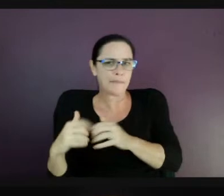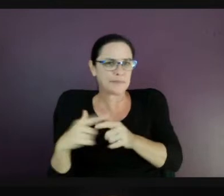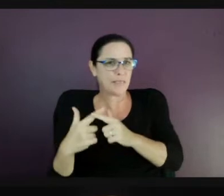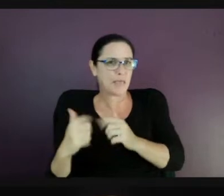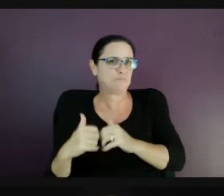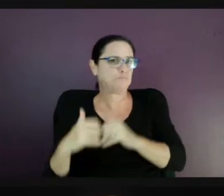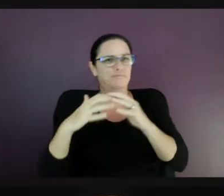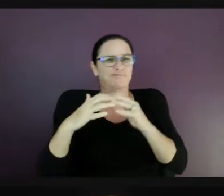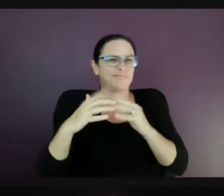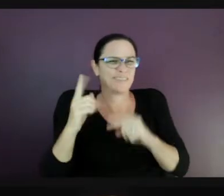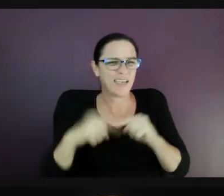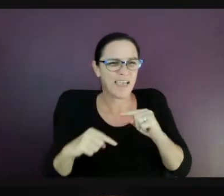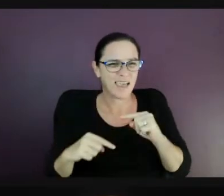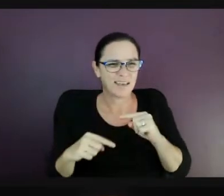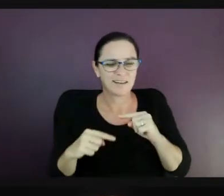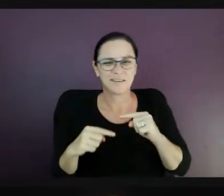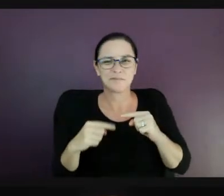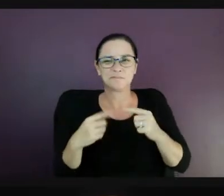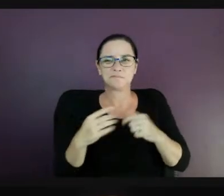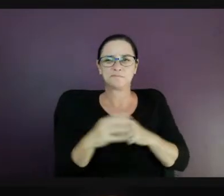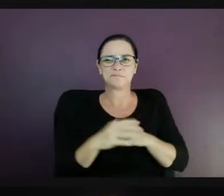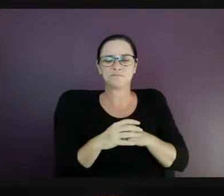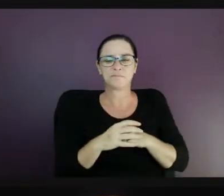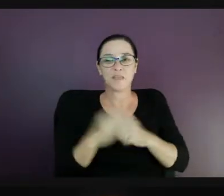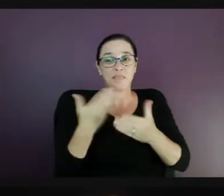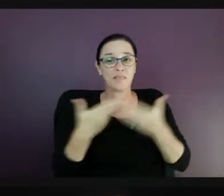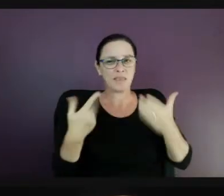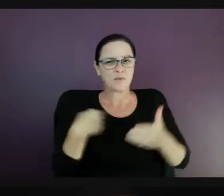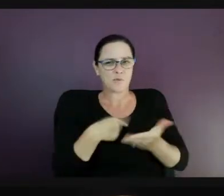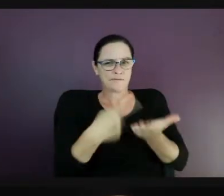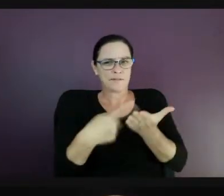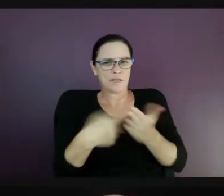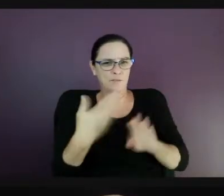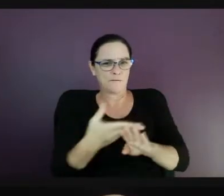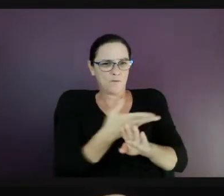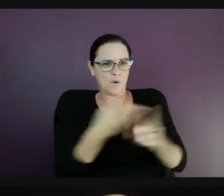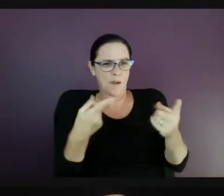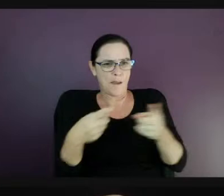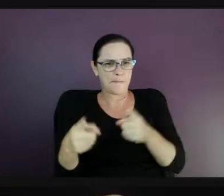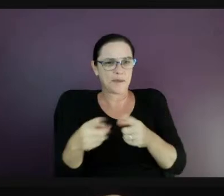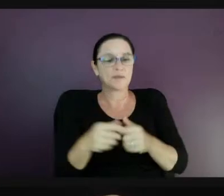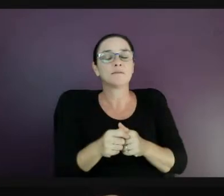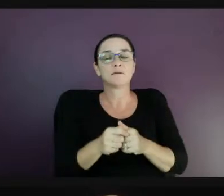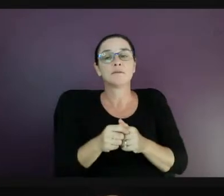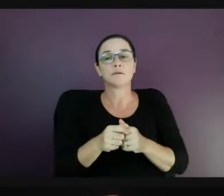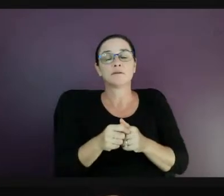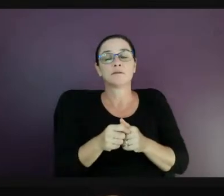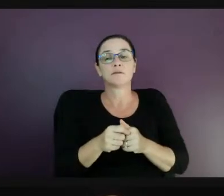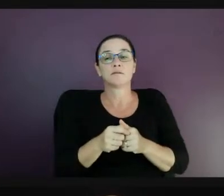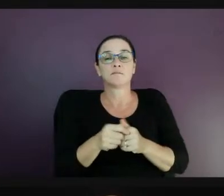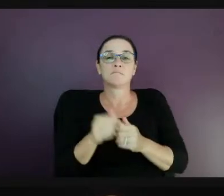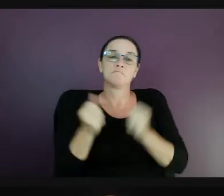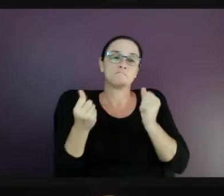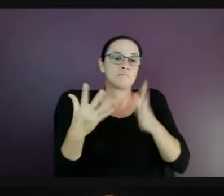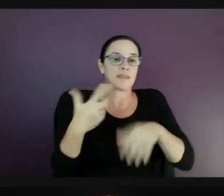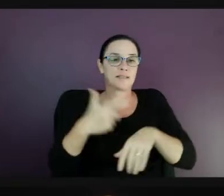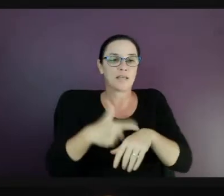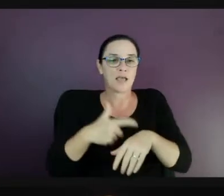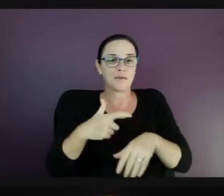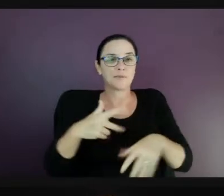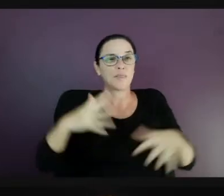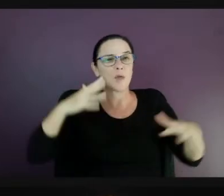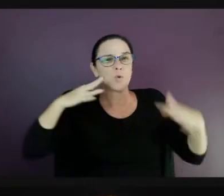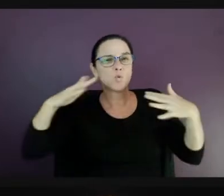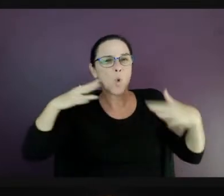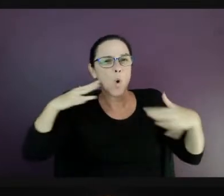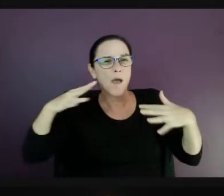there. And as we talked about in the past, there are plenty of times where there is noise that gets introduced to the